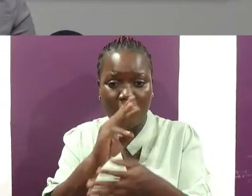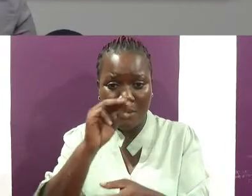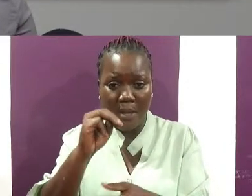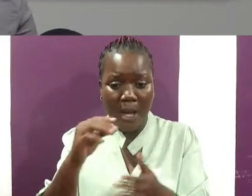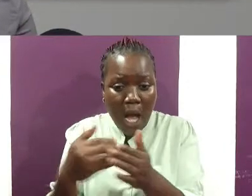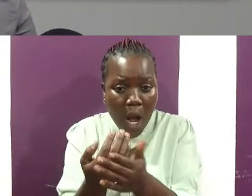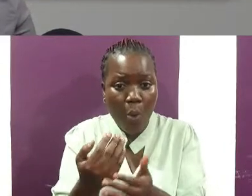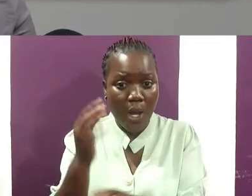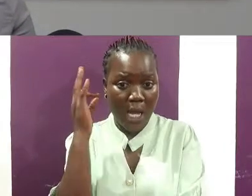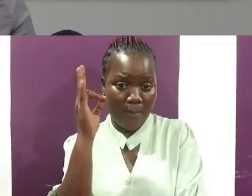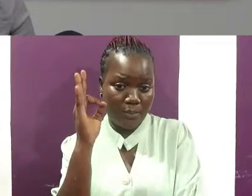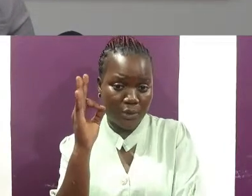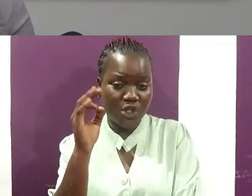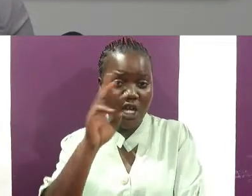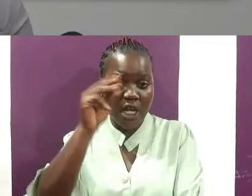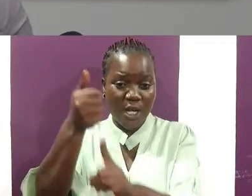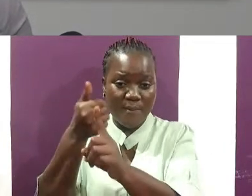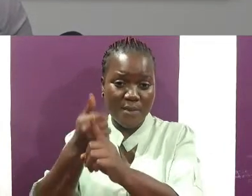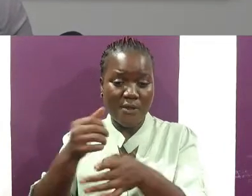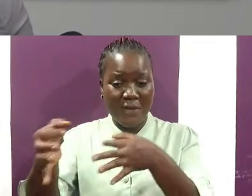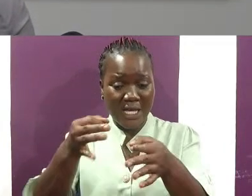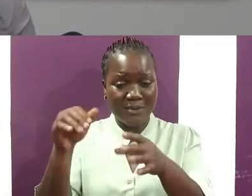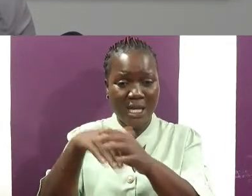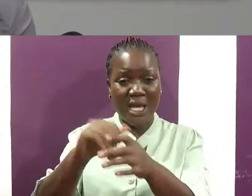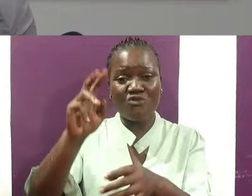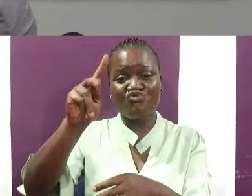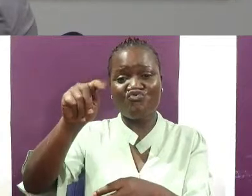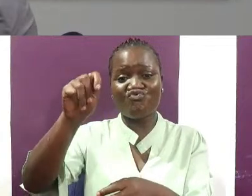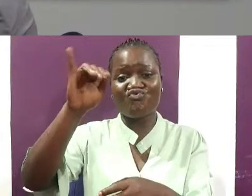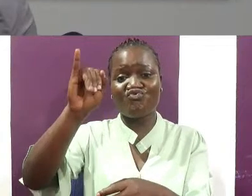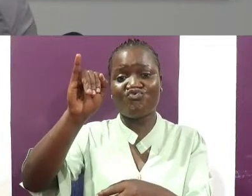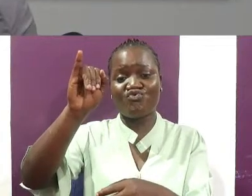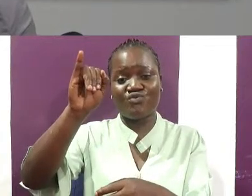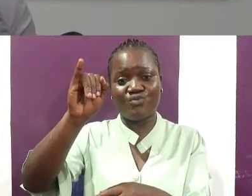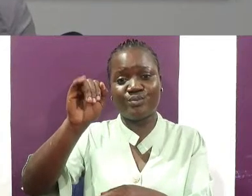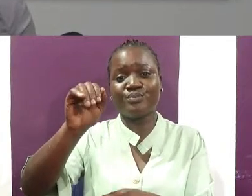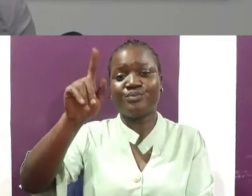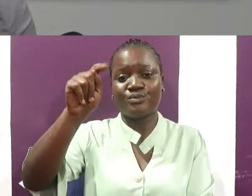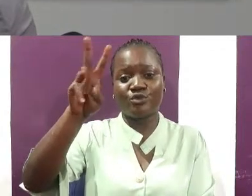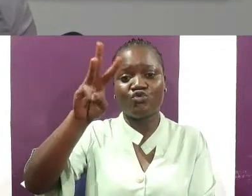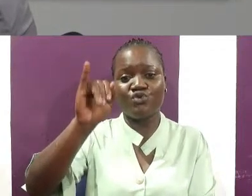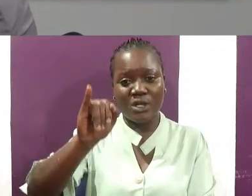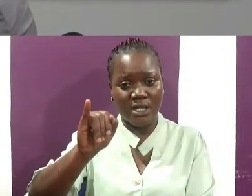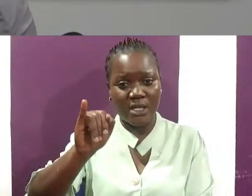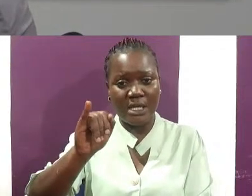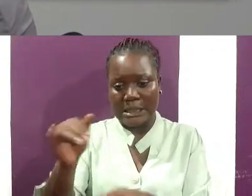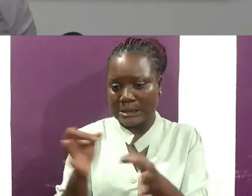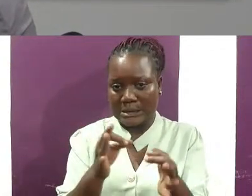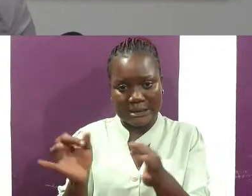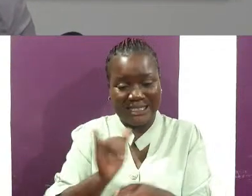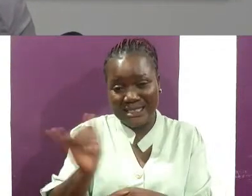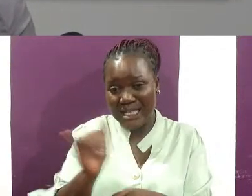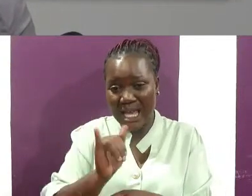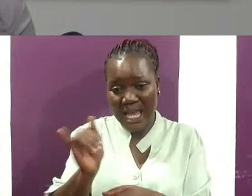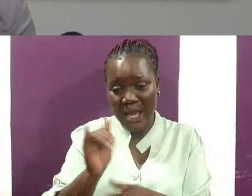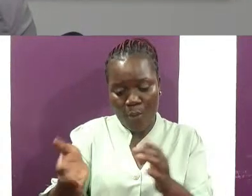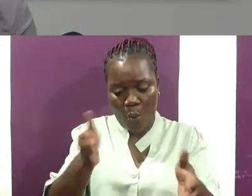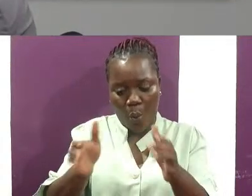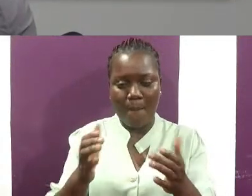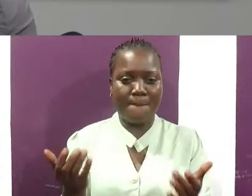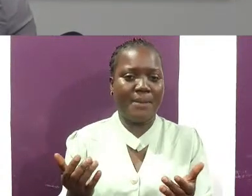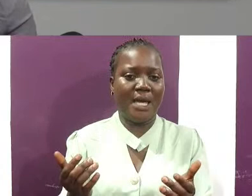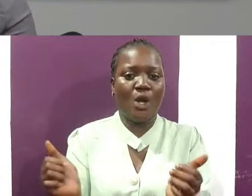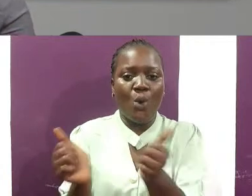done. You weren't speaking in tongues and prophesying or anything of that nature. You were simply a translator.